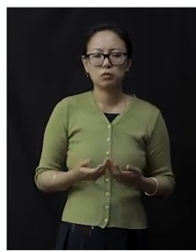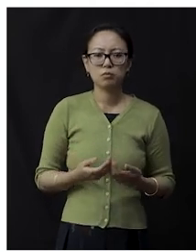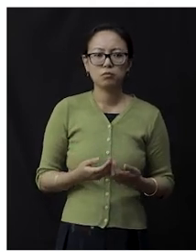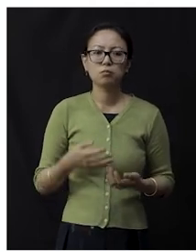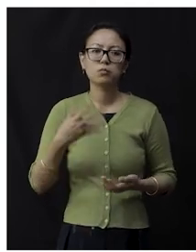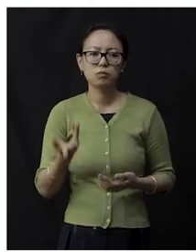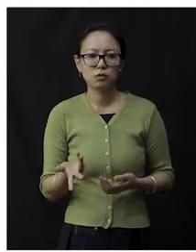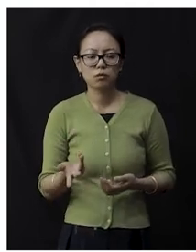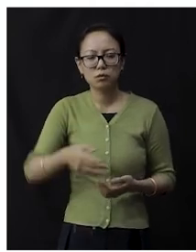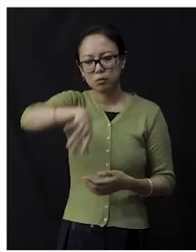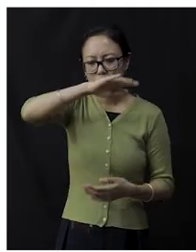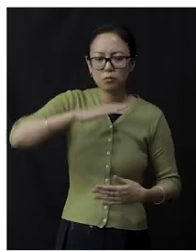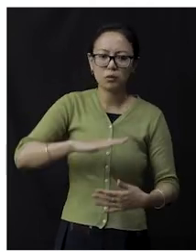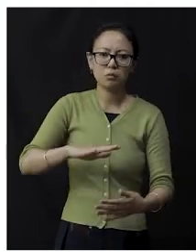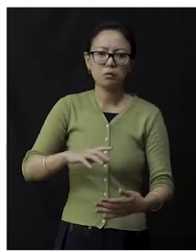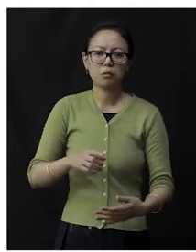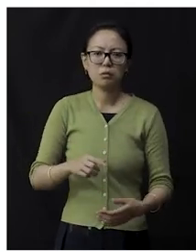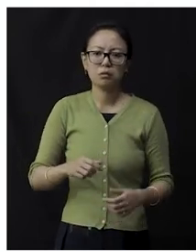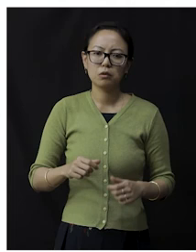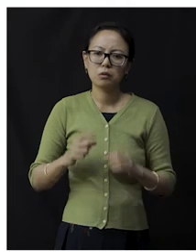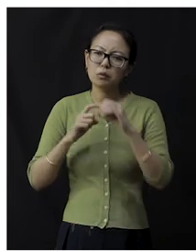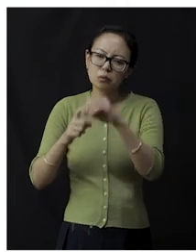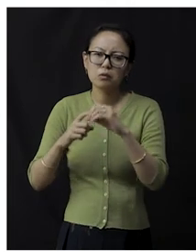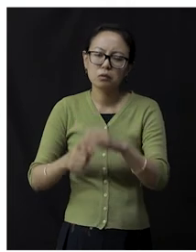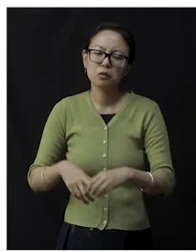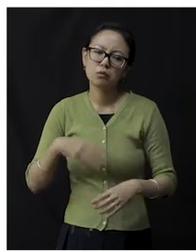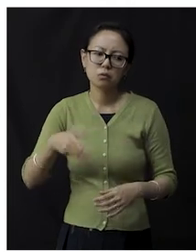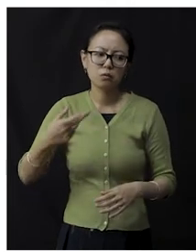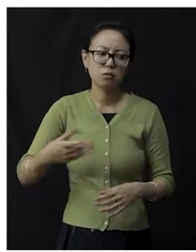too many questions, or he was as big as a boot?